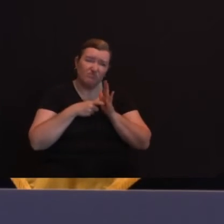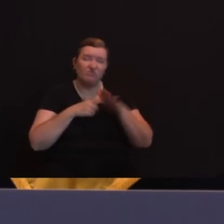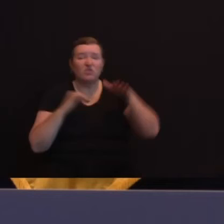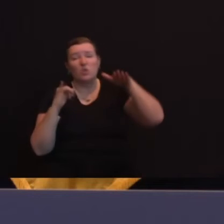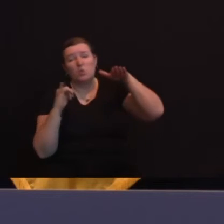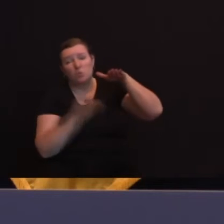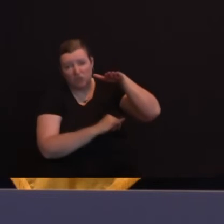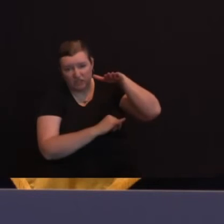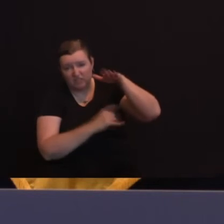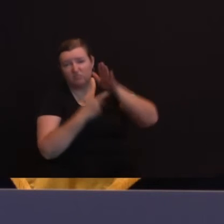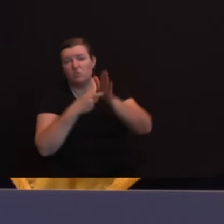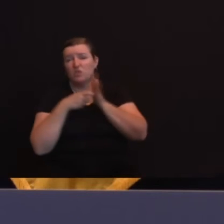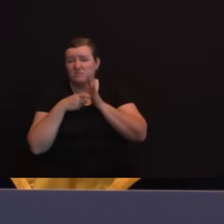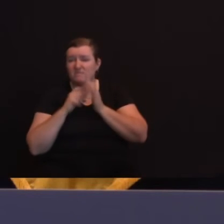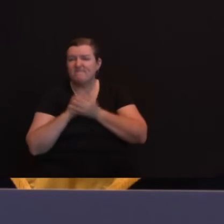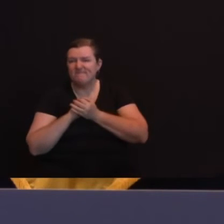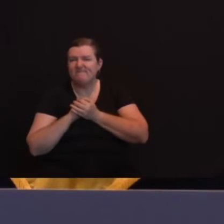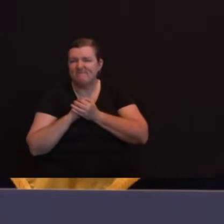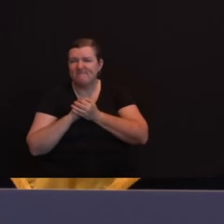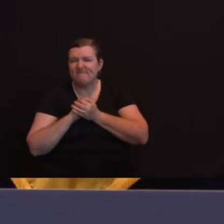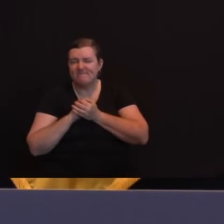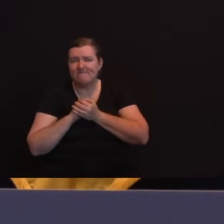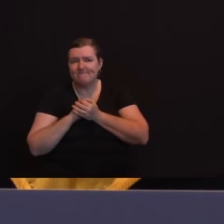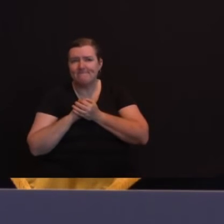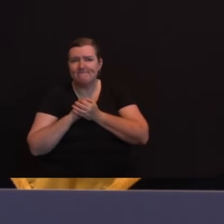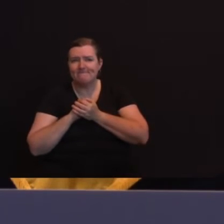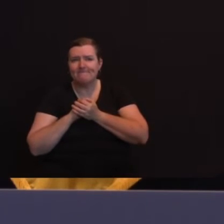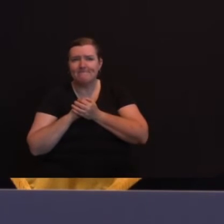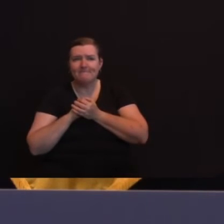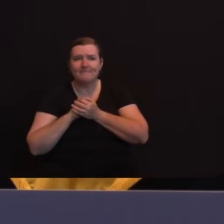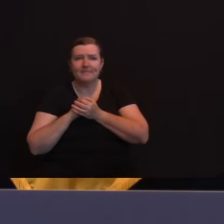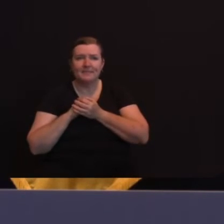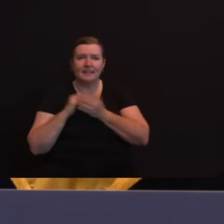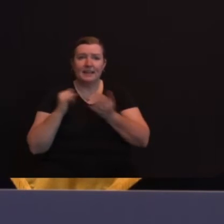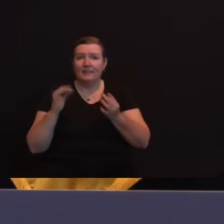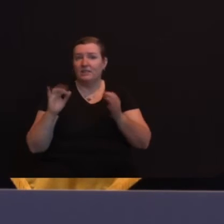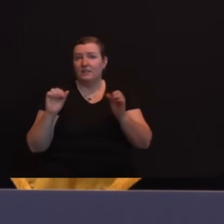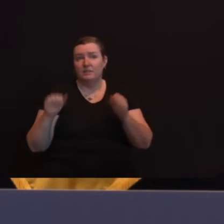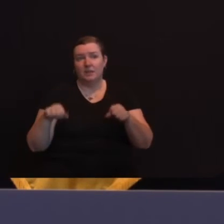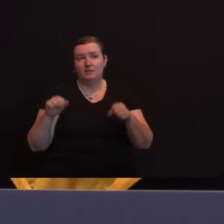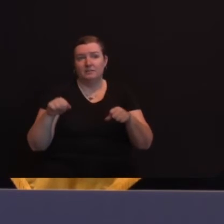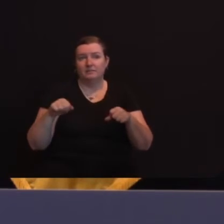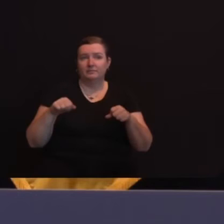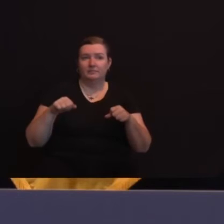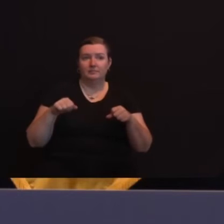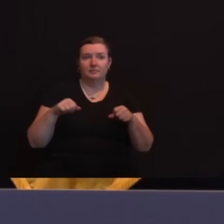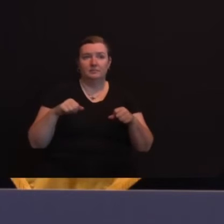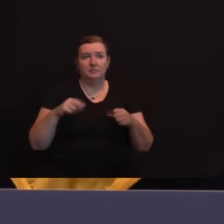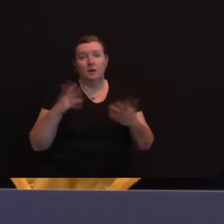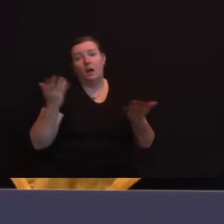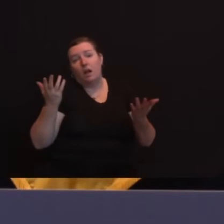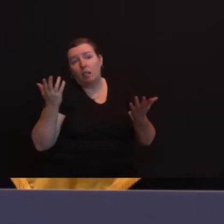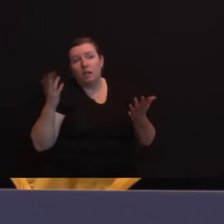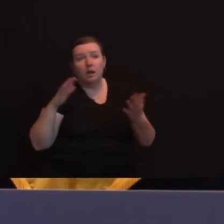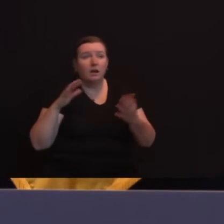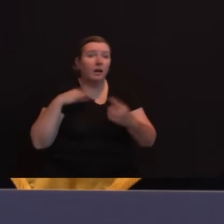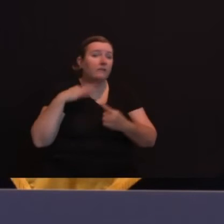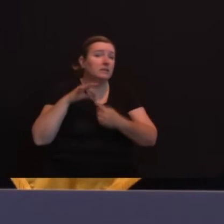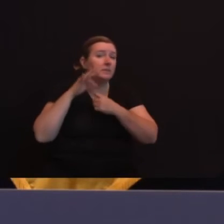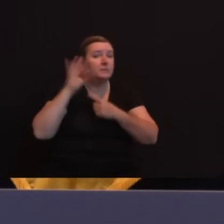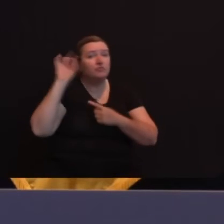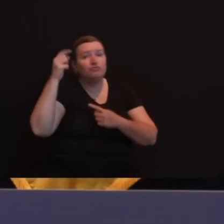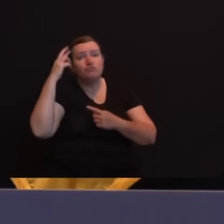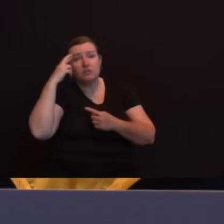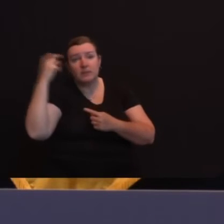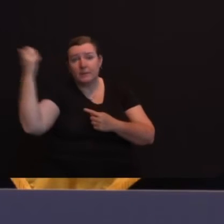associated with that. And if at all possible, unless there's some particular reason that you're coming back for Thanksgiving and you're